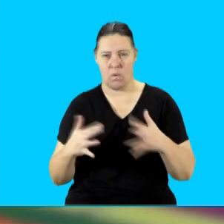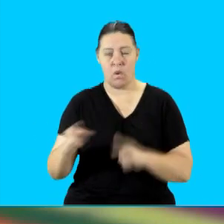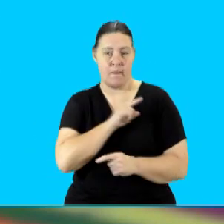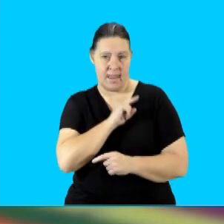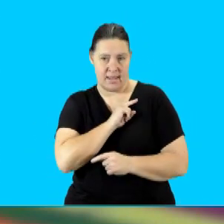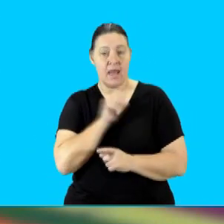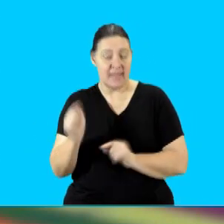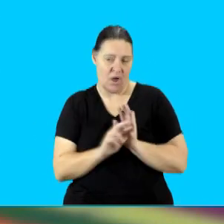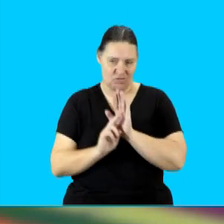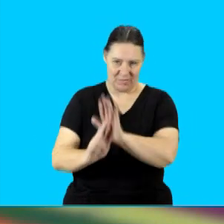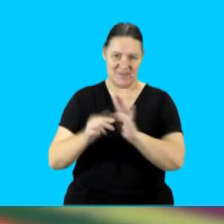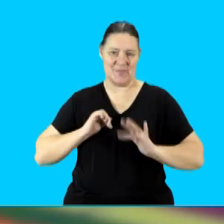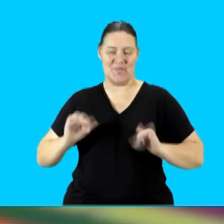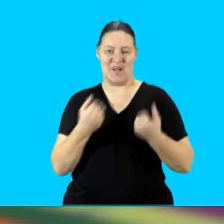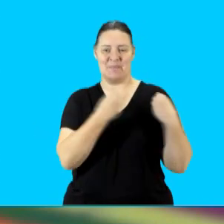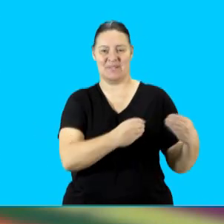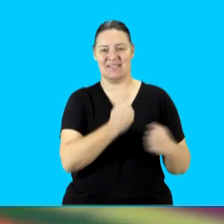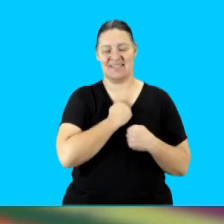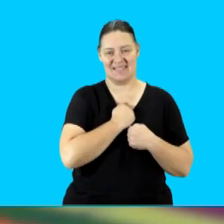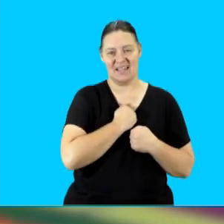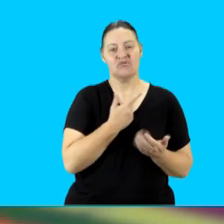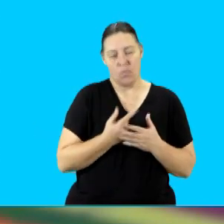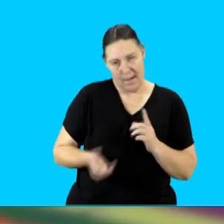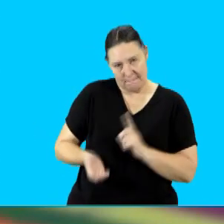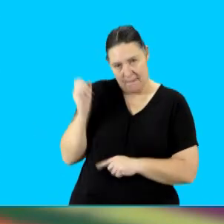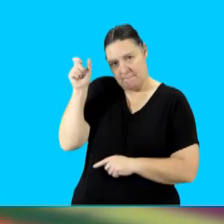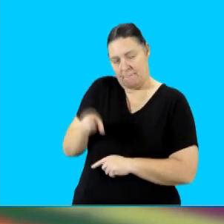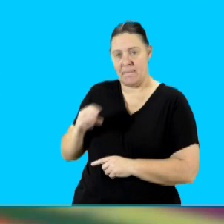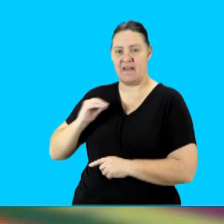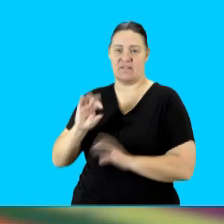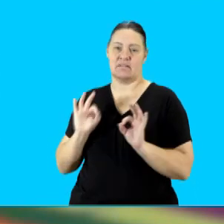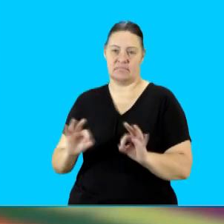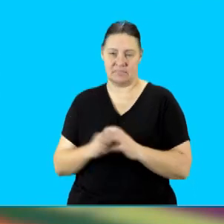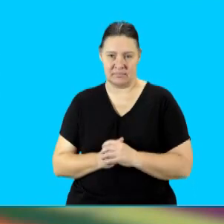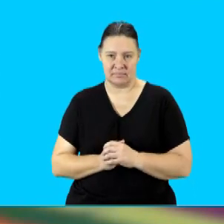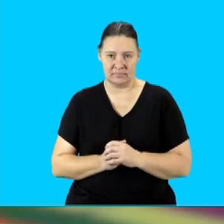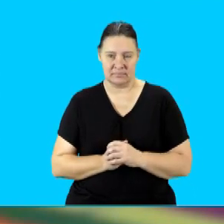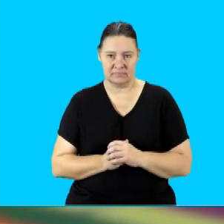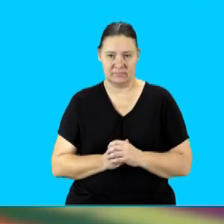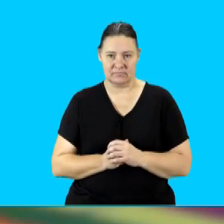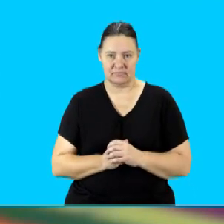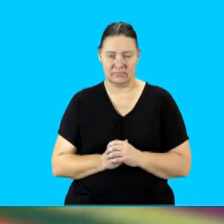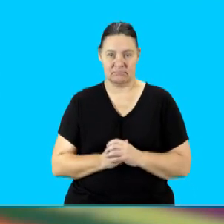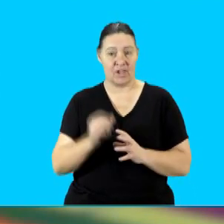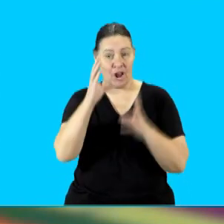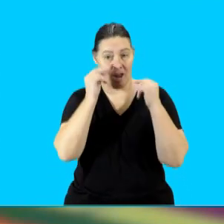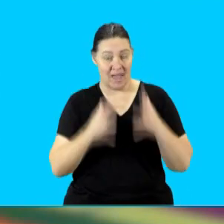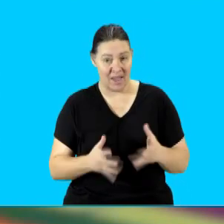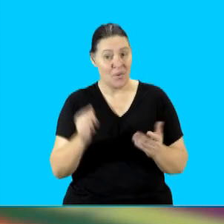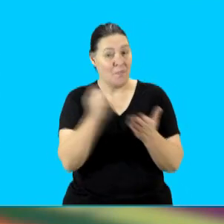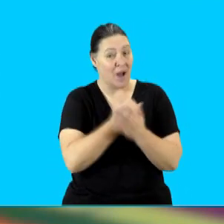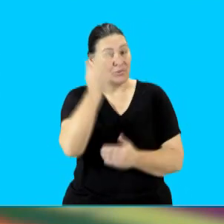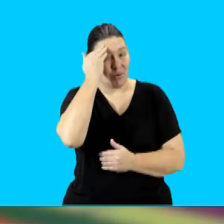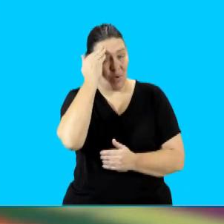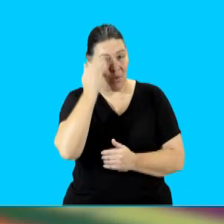represent us well in making sure that we get the rightful investors. Now, learners, you need to know